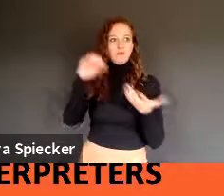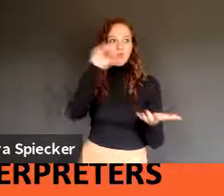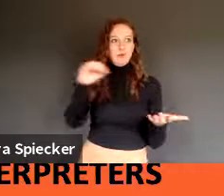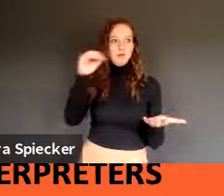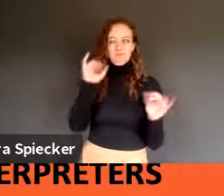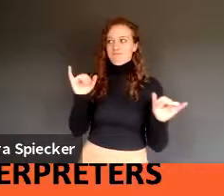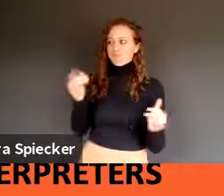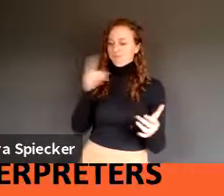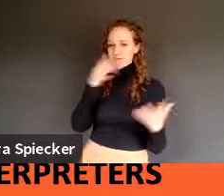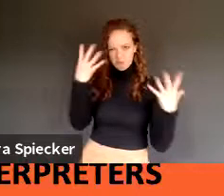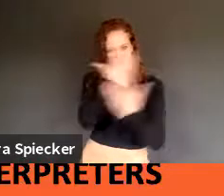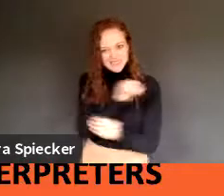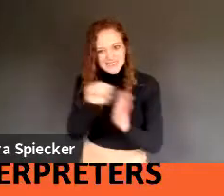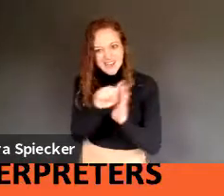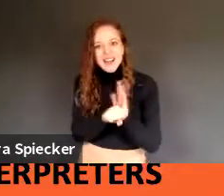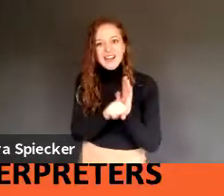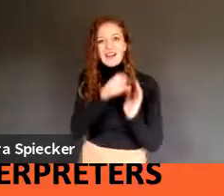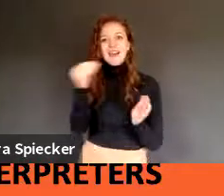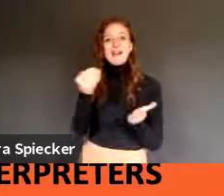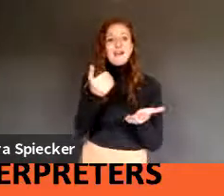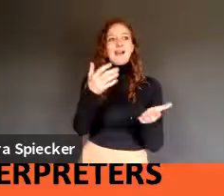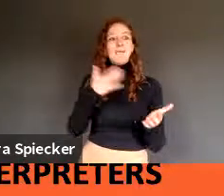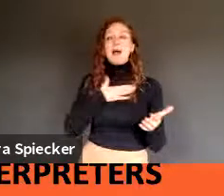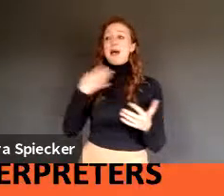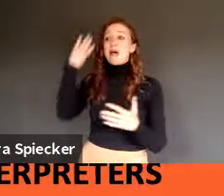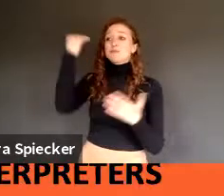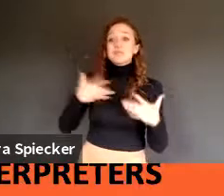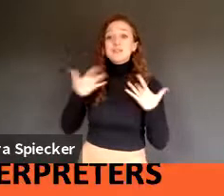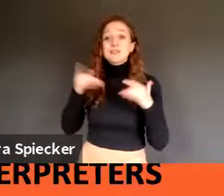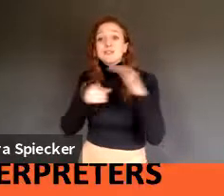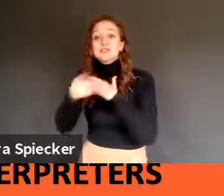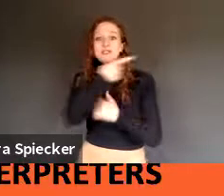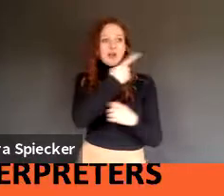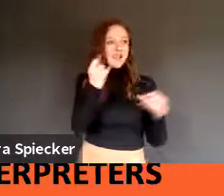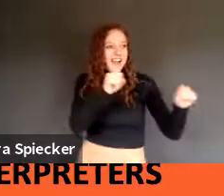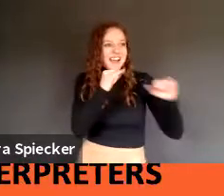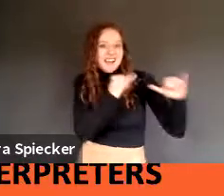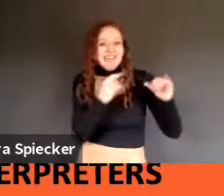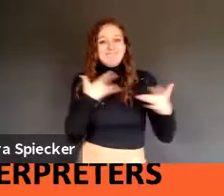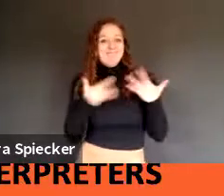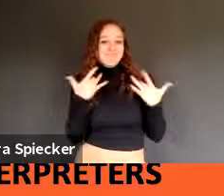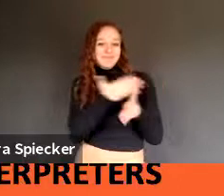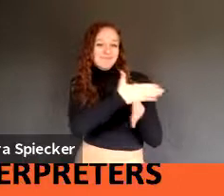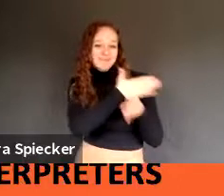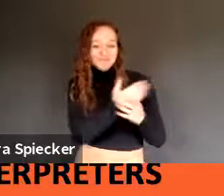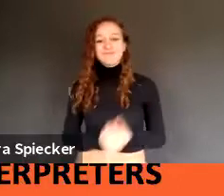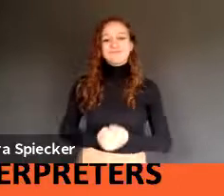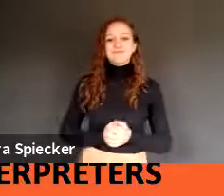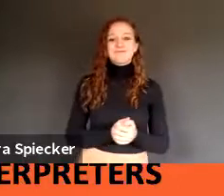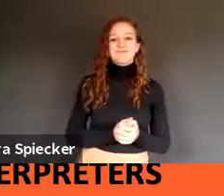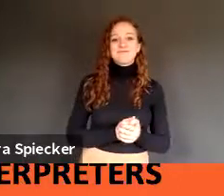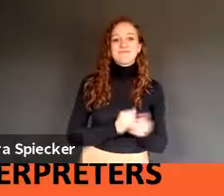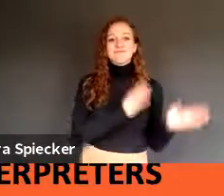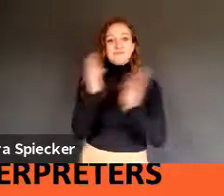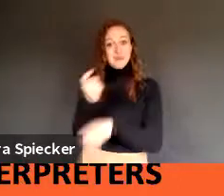She introduced me to the untapped beauty here in Oregon. And she also shared in my excitement for outdoor adventures.